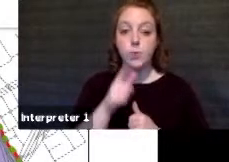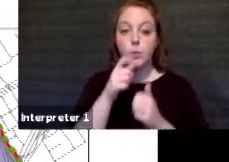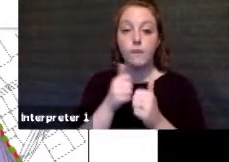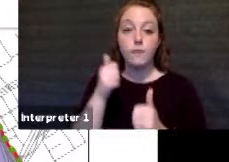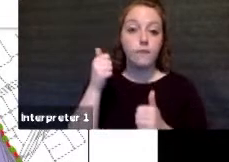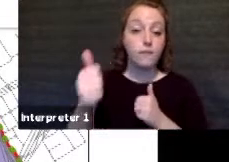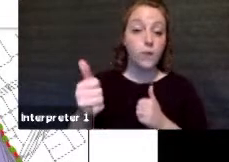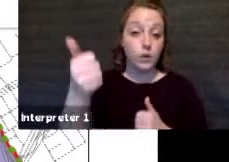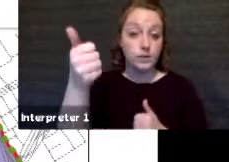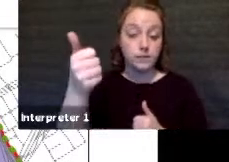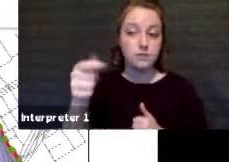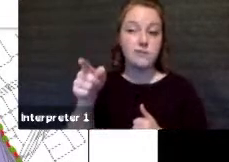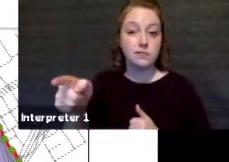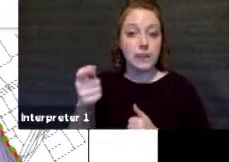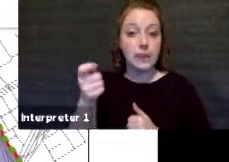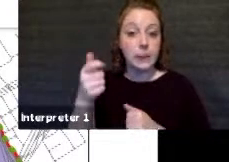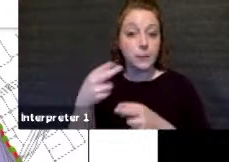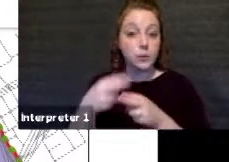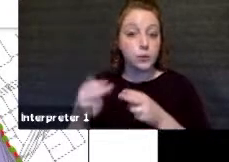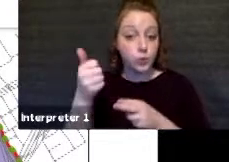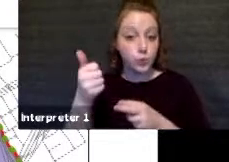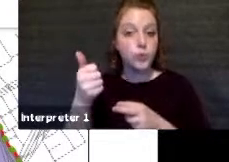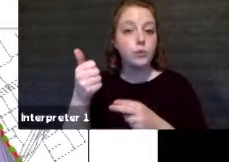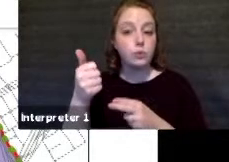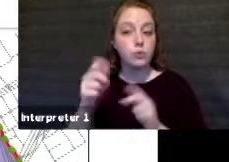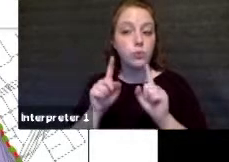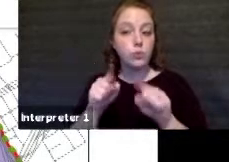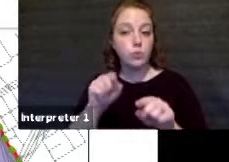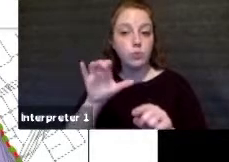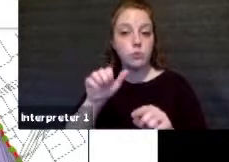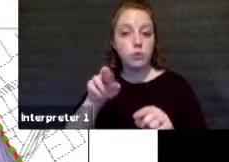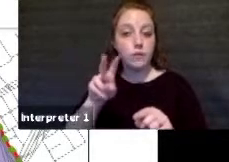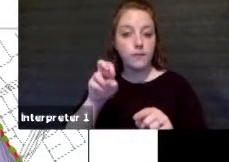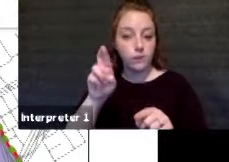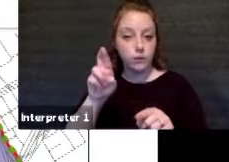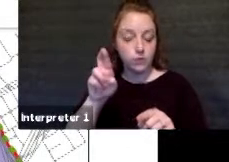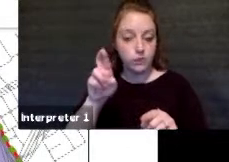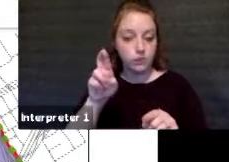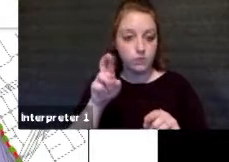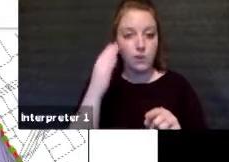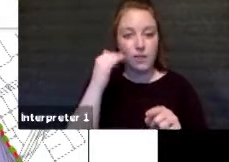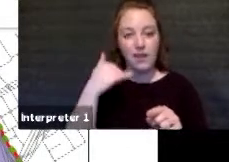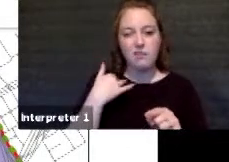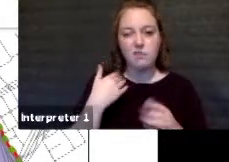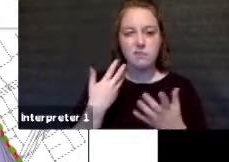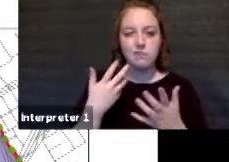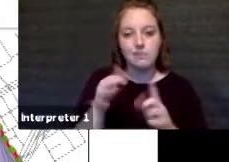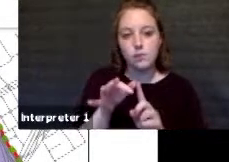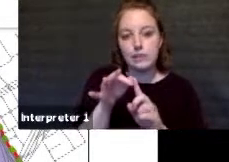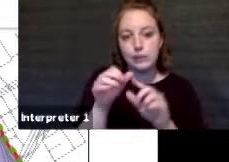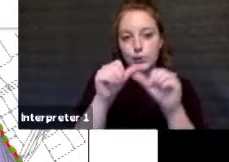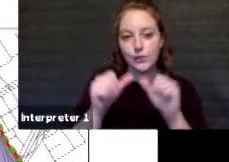it's actually a slightly shorter distance to Carver because of that kind of unique shape of the Indian Spring attendance zone.